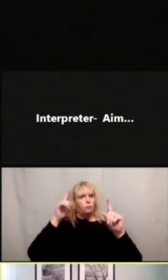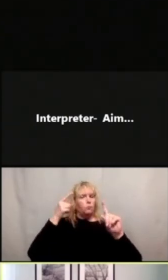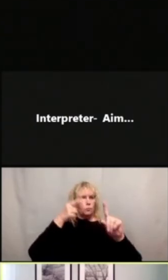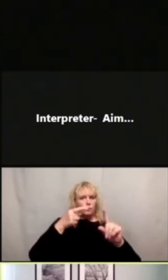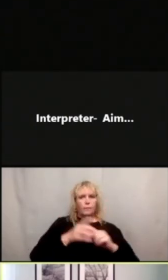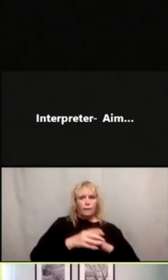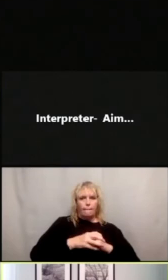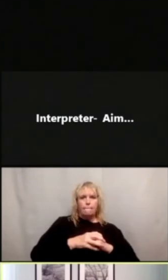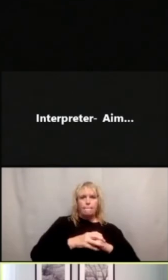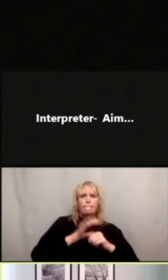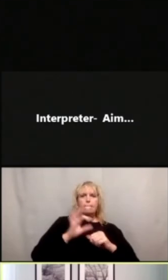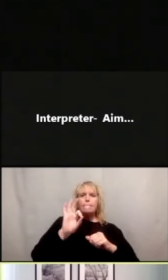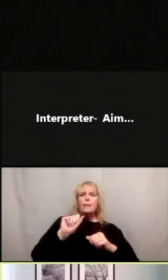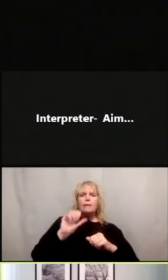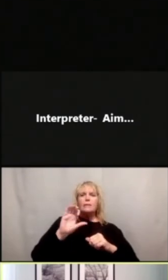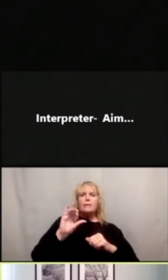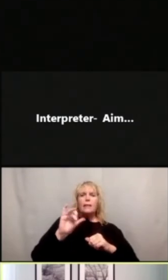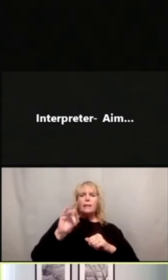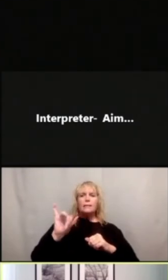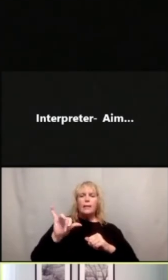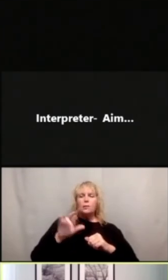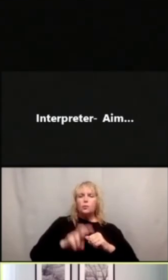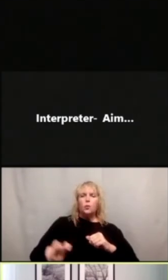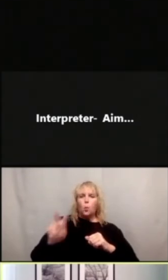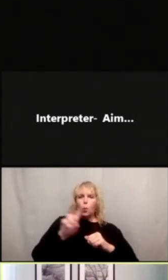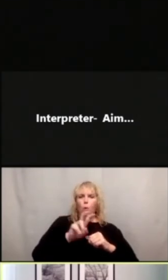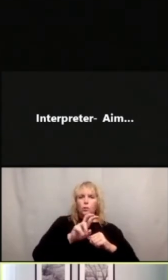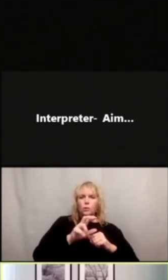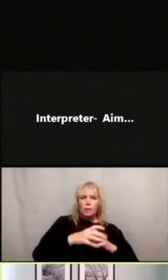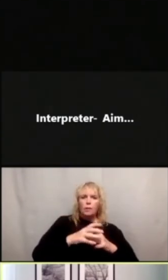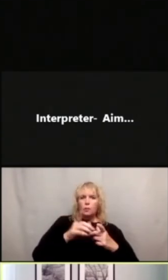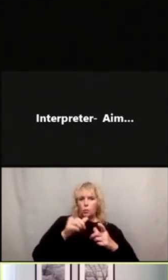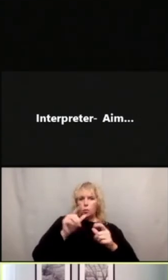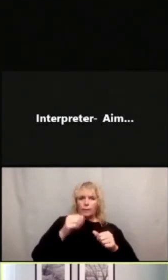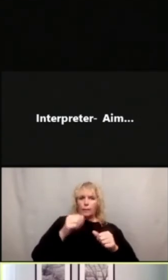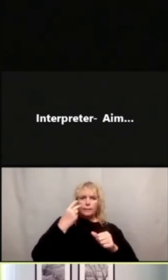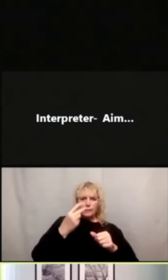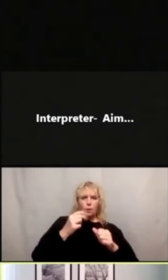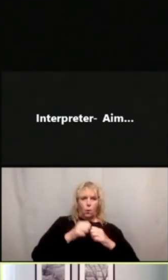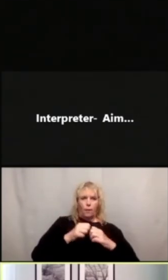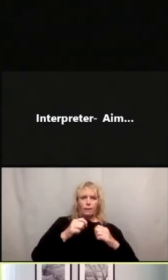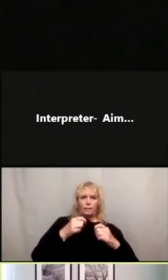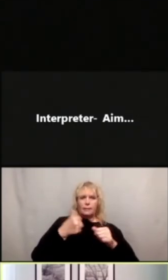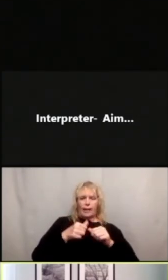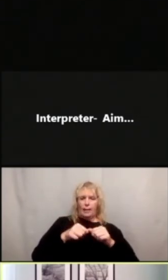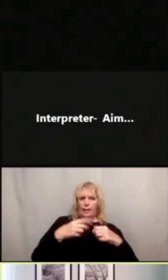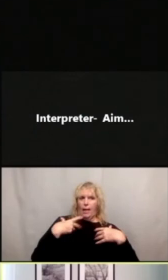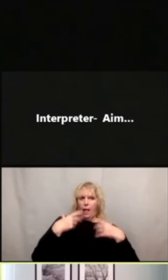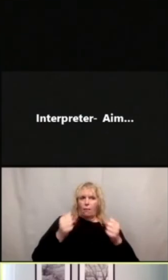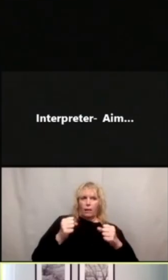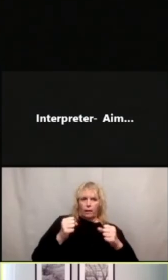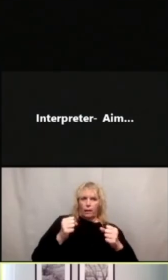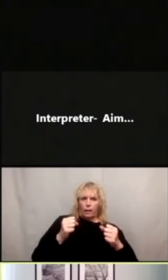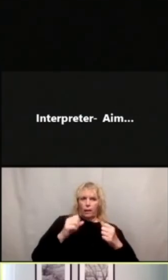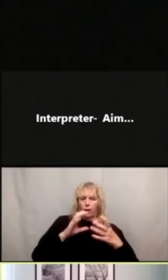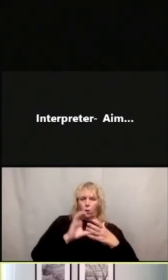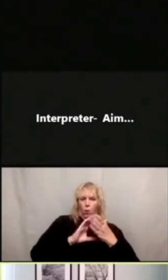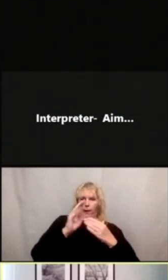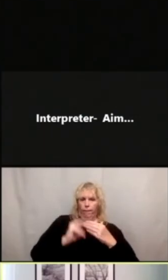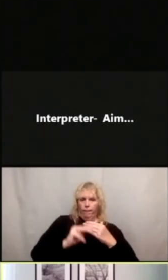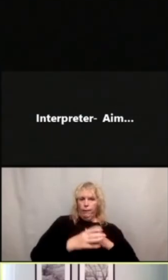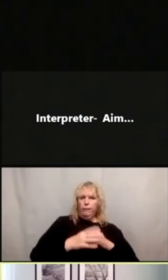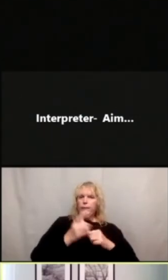Facility tours are another big one. So if you look at our Staying Healthy curriculum, one of the first things that we have in there is a